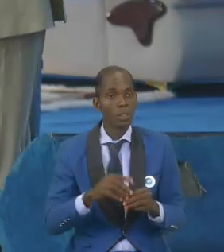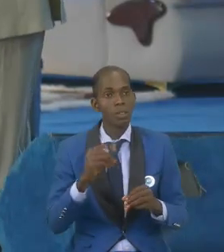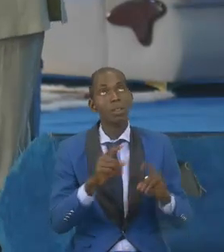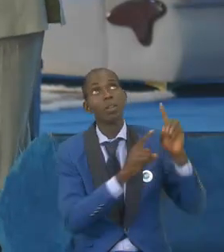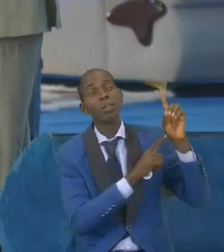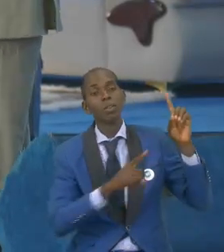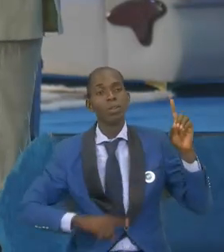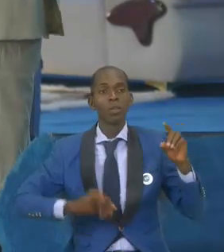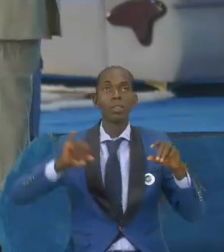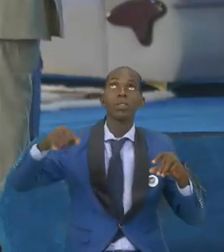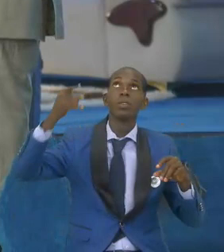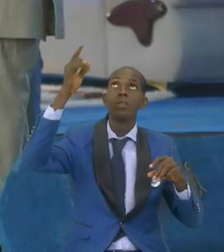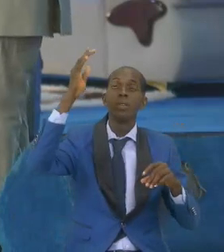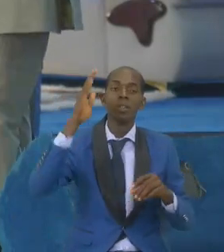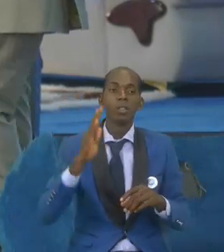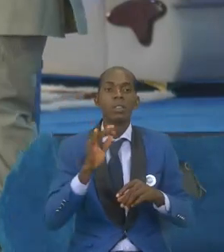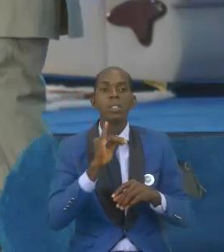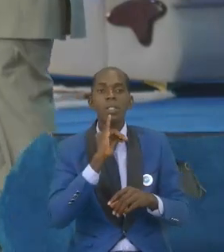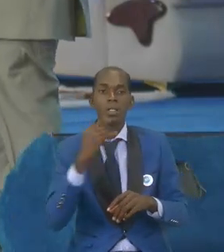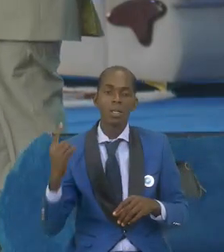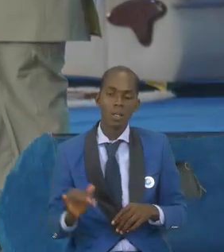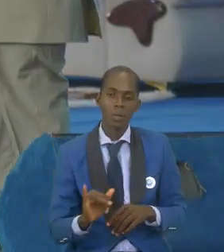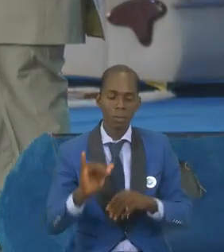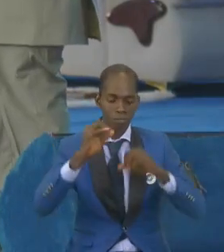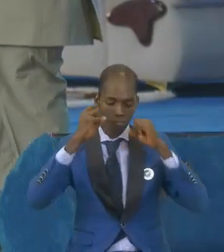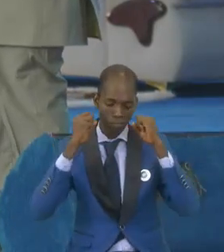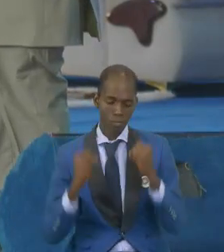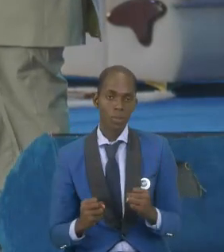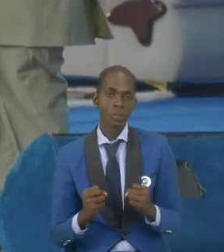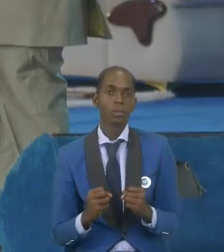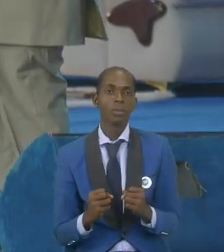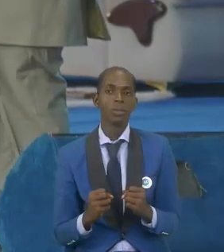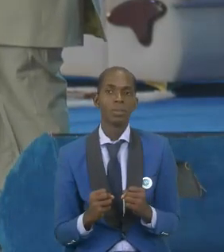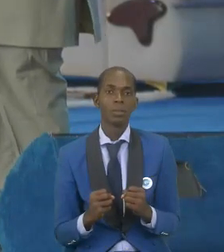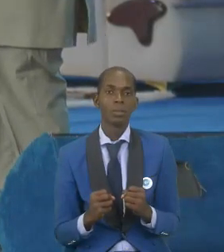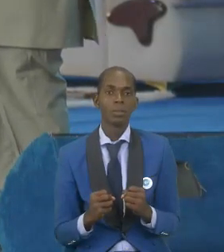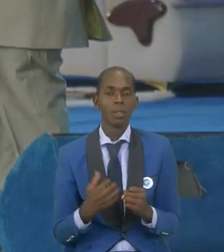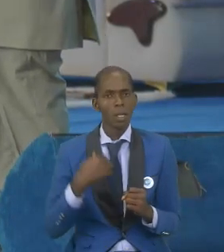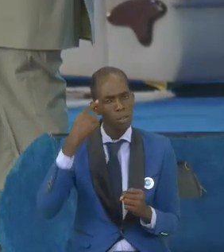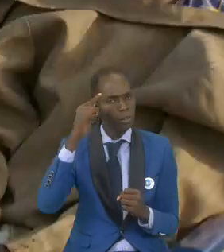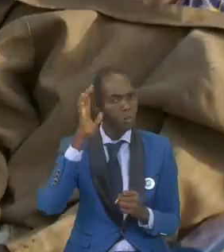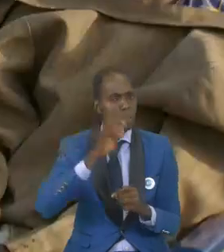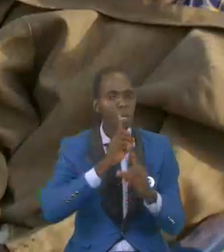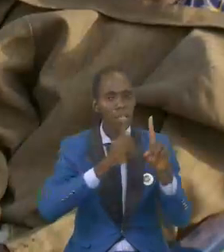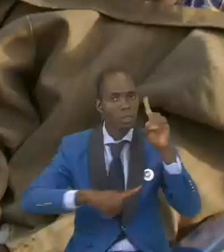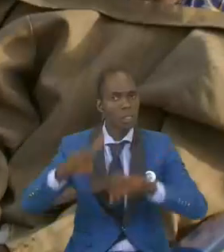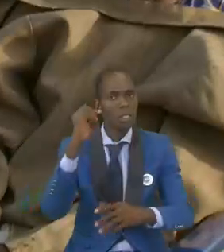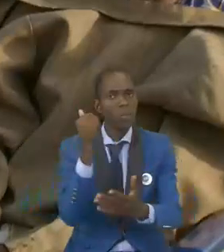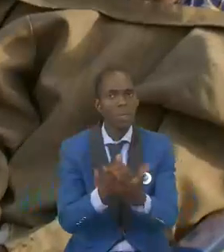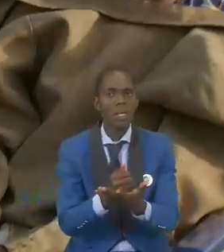Lord Jehovah is everlasting strength. I thought you'll say amen to that.